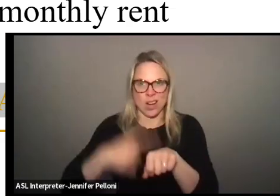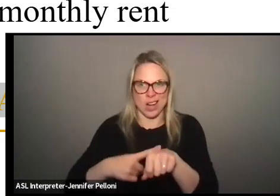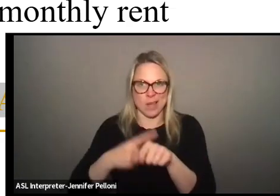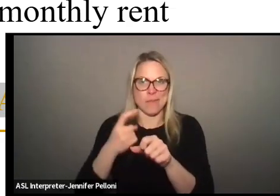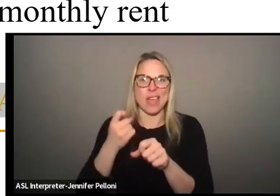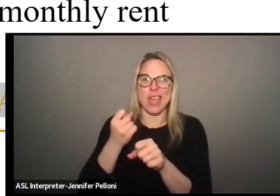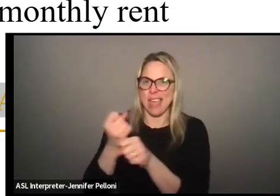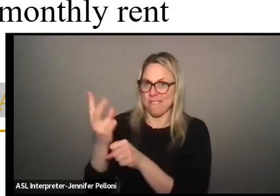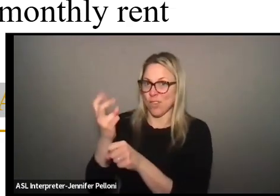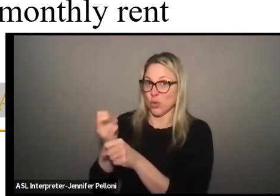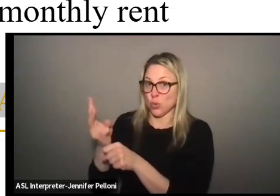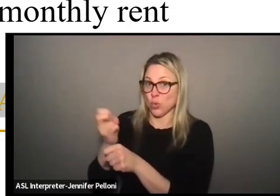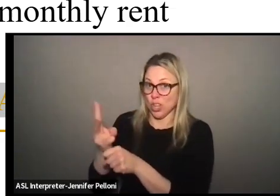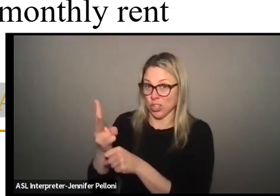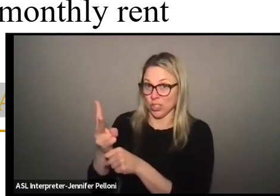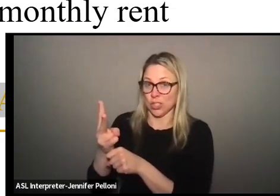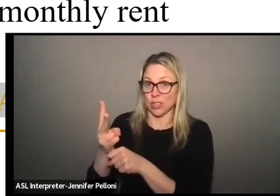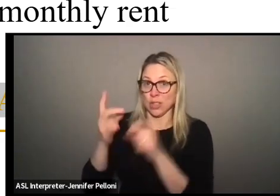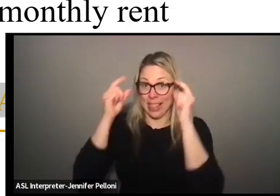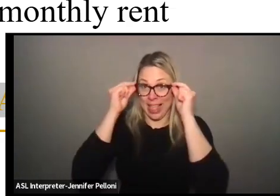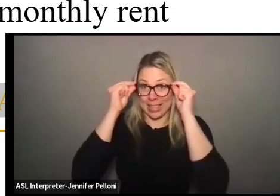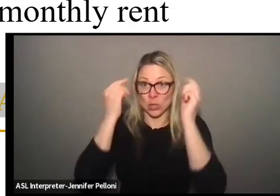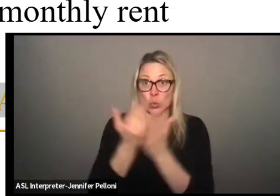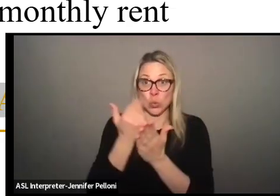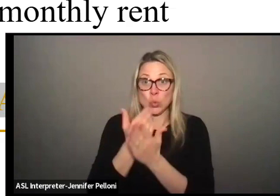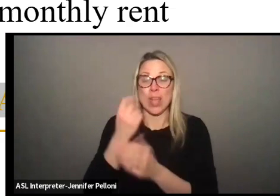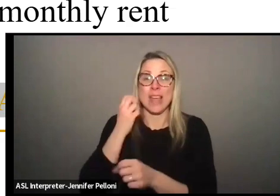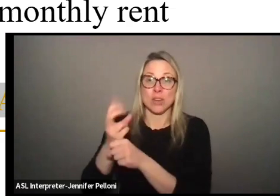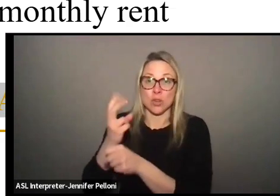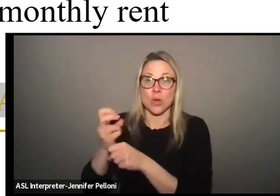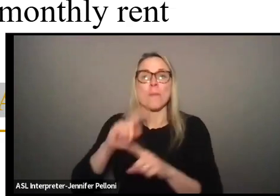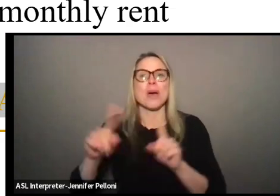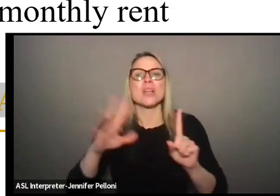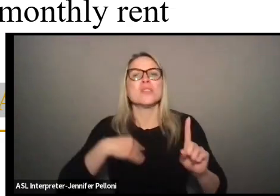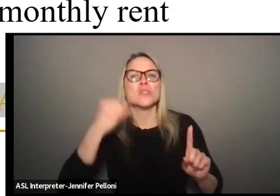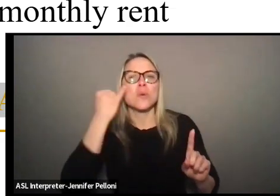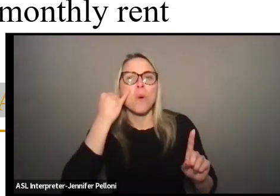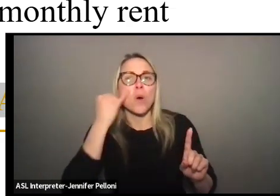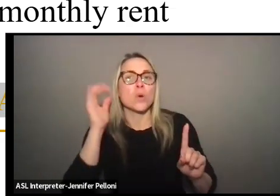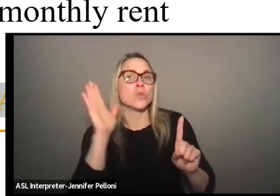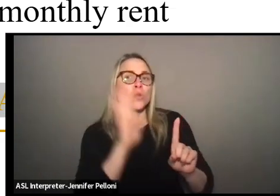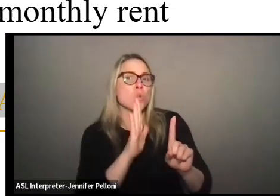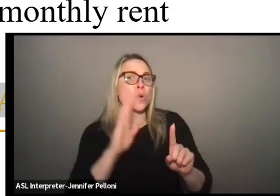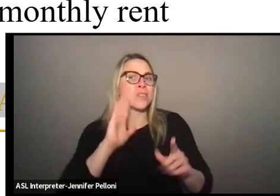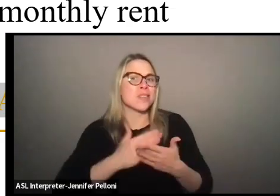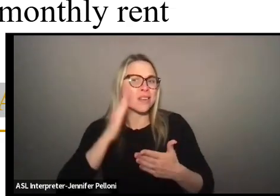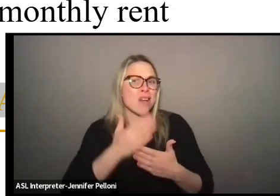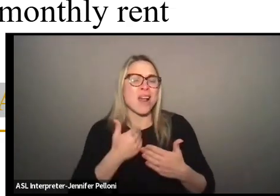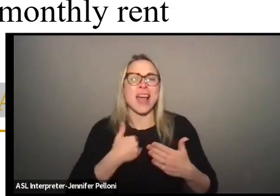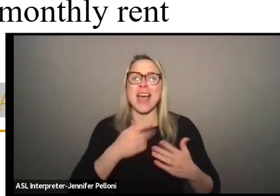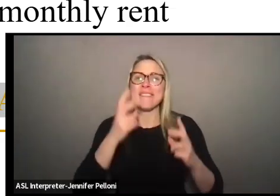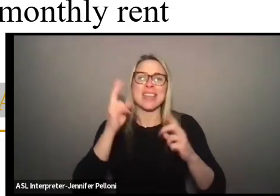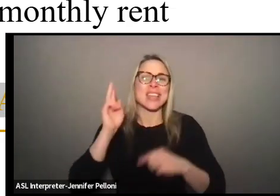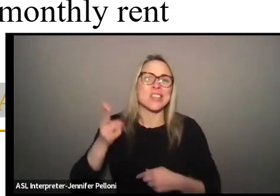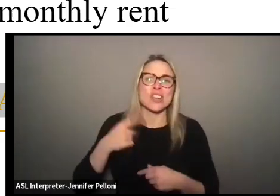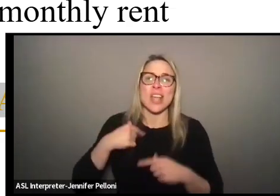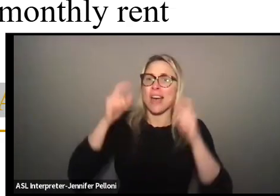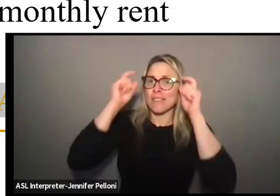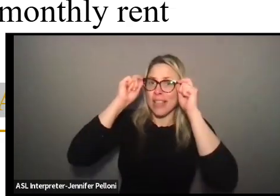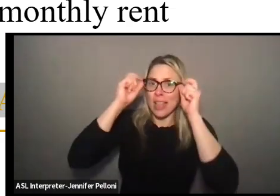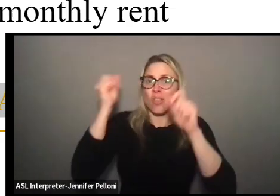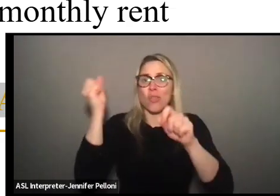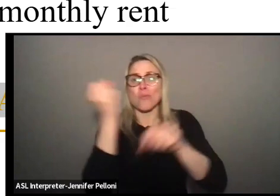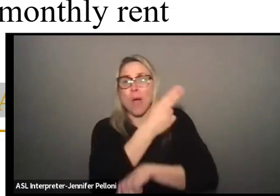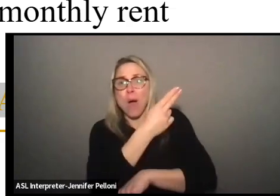years. But let's say your son or daughter has a history of throwing their glasses, losing their